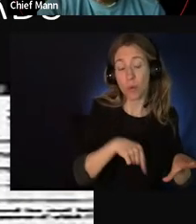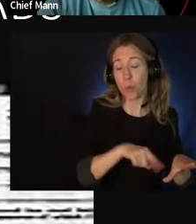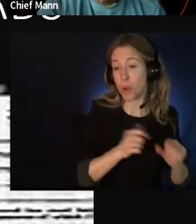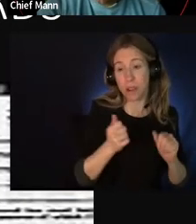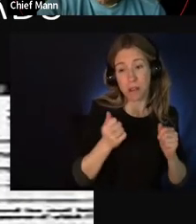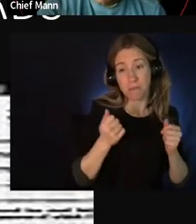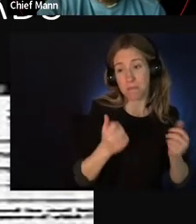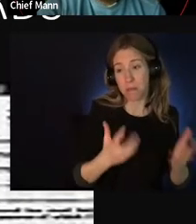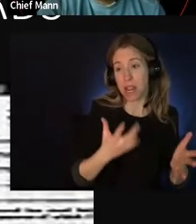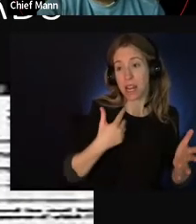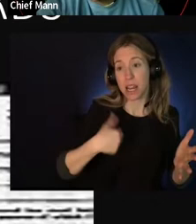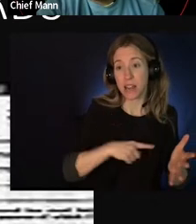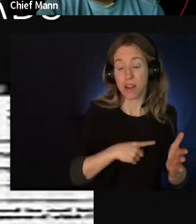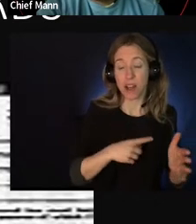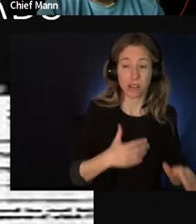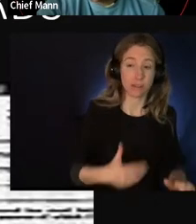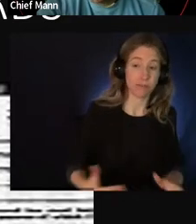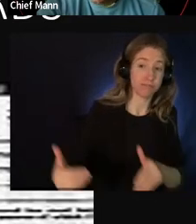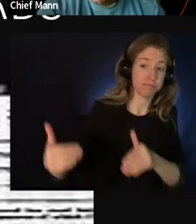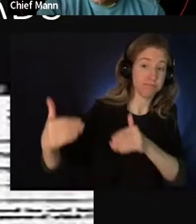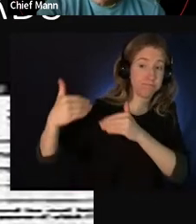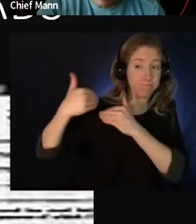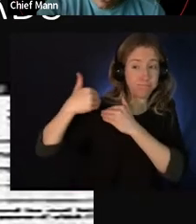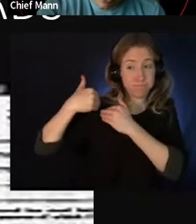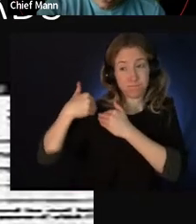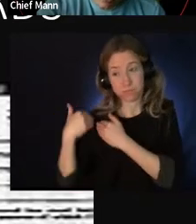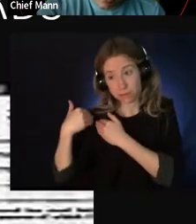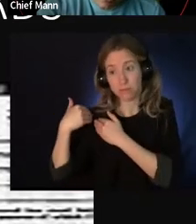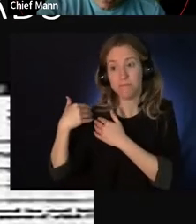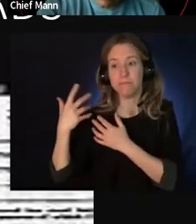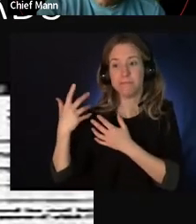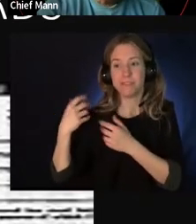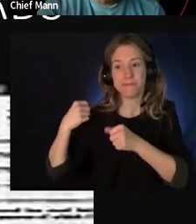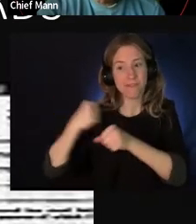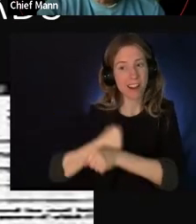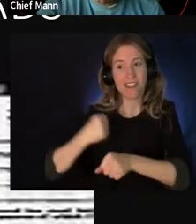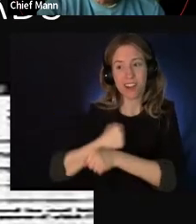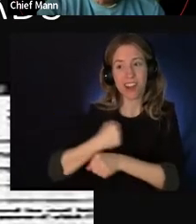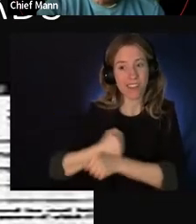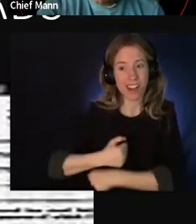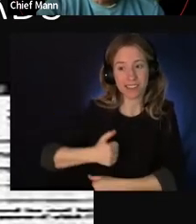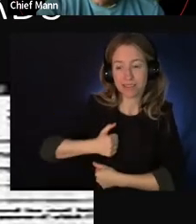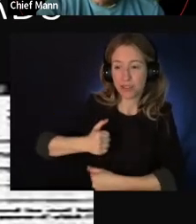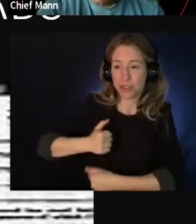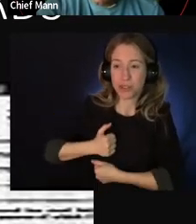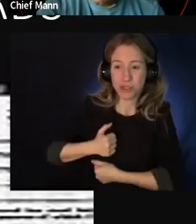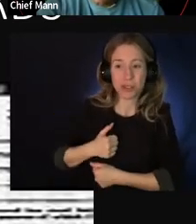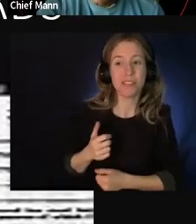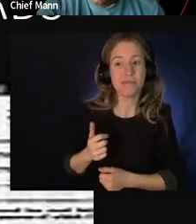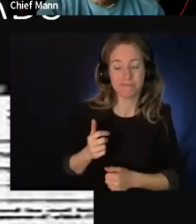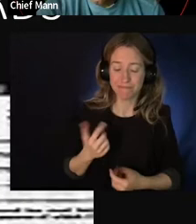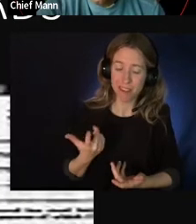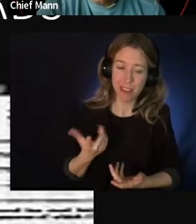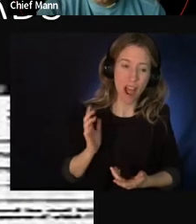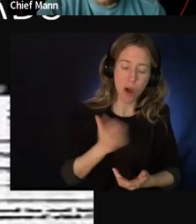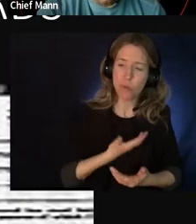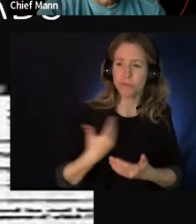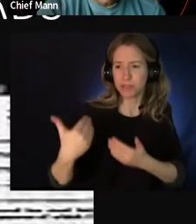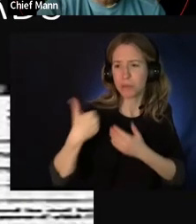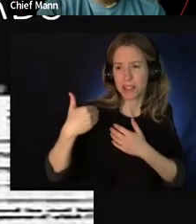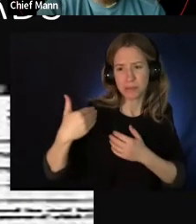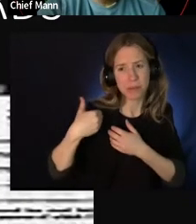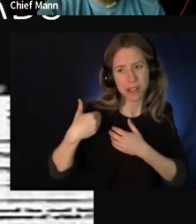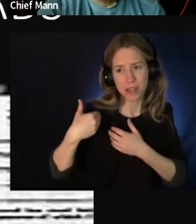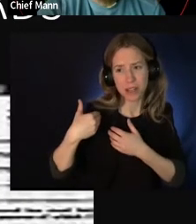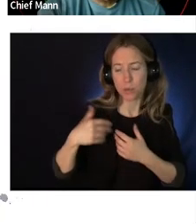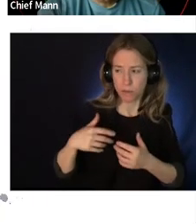most burden to protect this land. It has always been our inherent responsibility to do so. Next